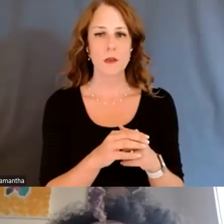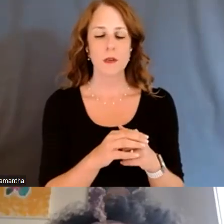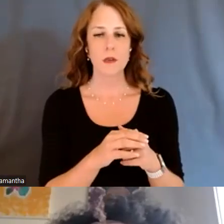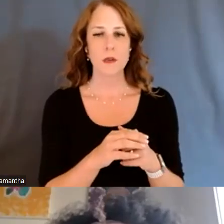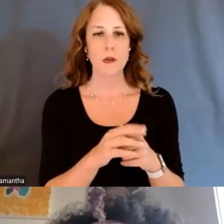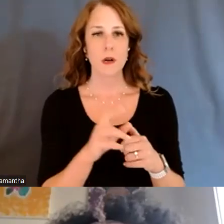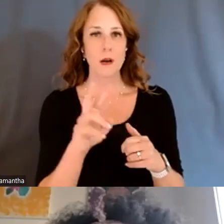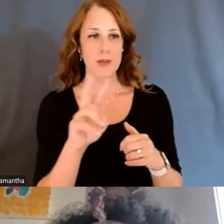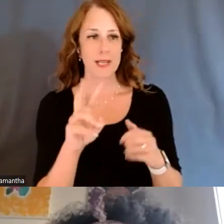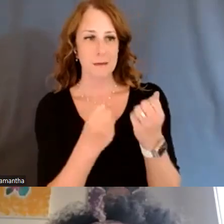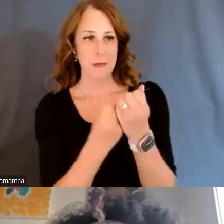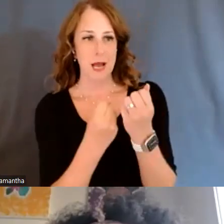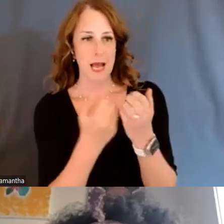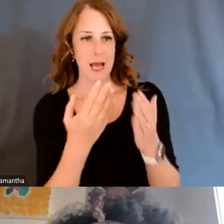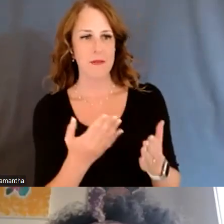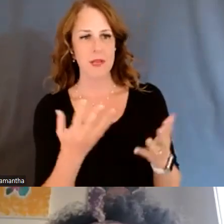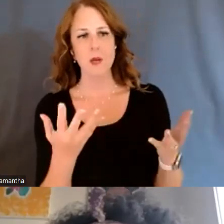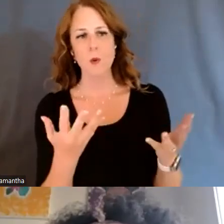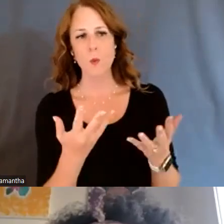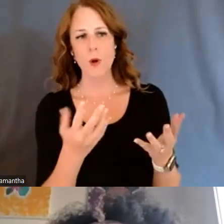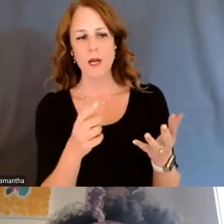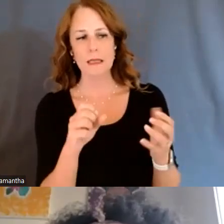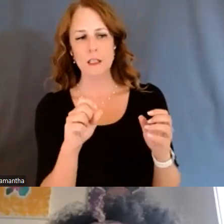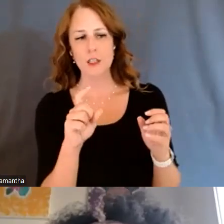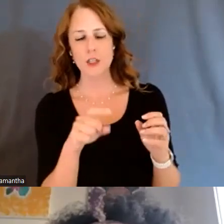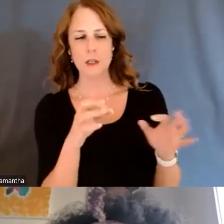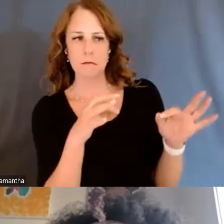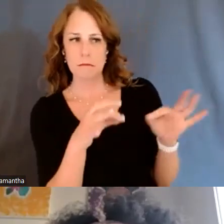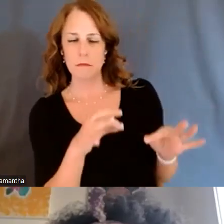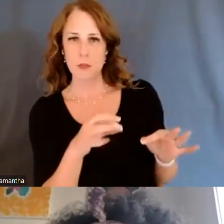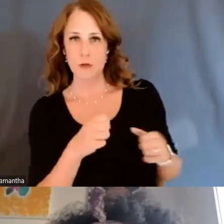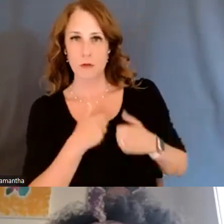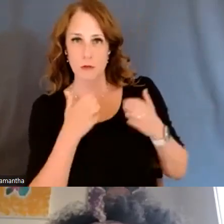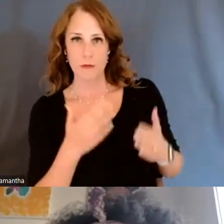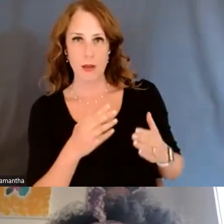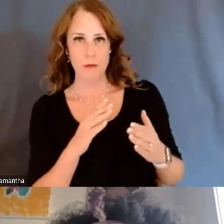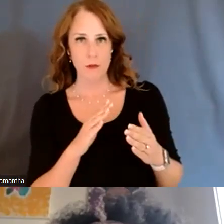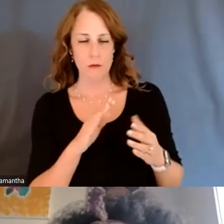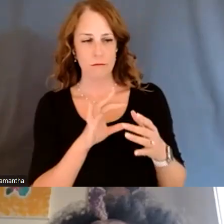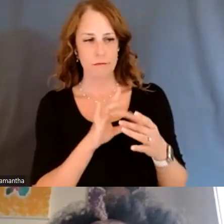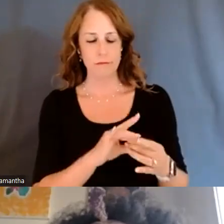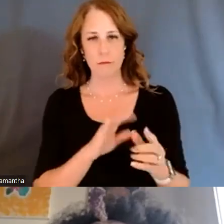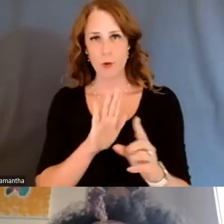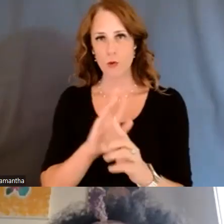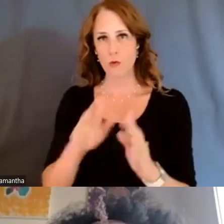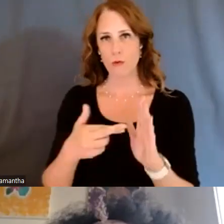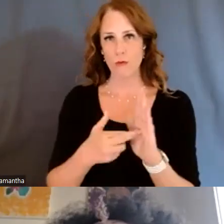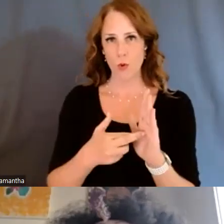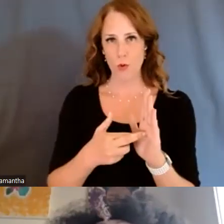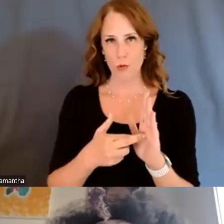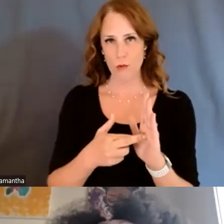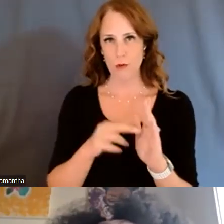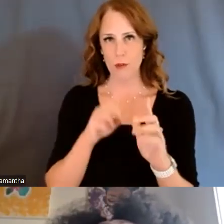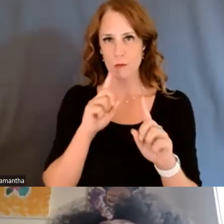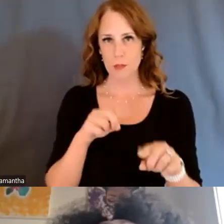victim advocate be able to explain to a survivor about your role in the sexual assault response process? So some things